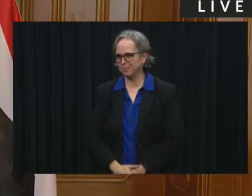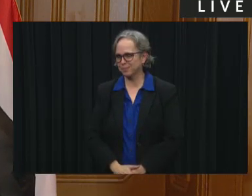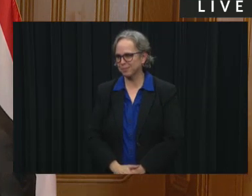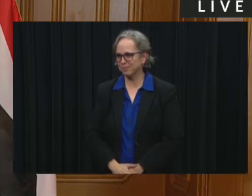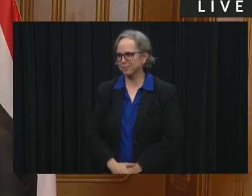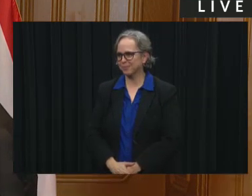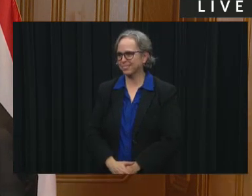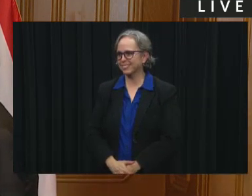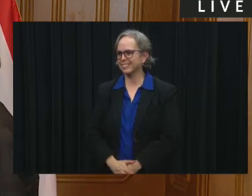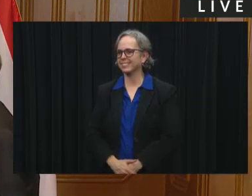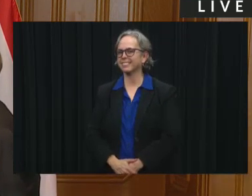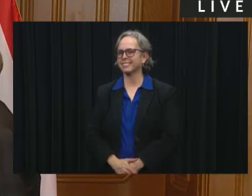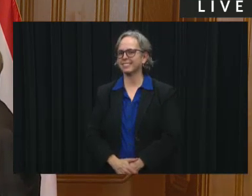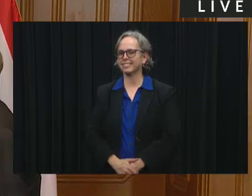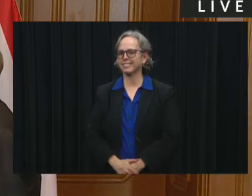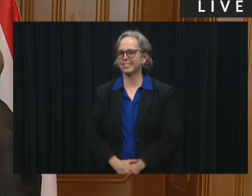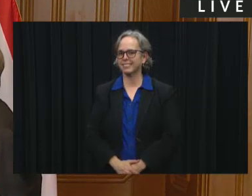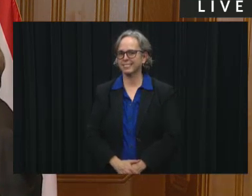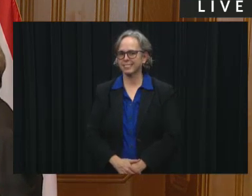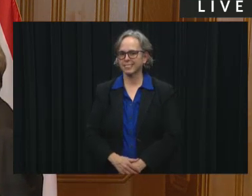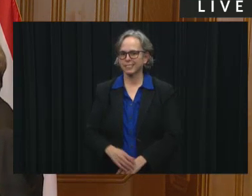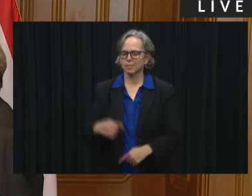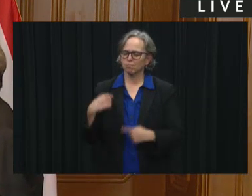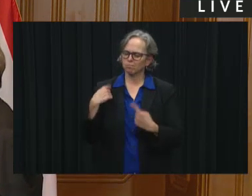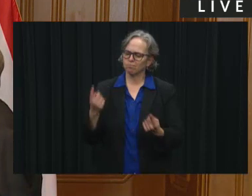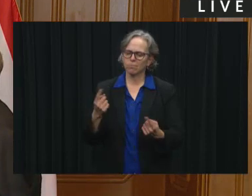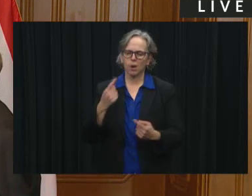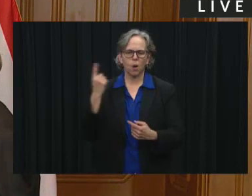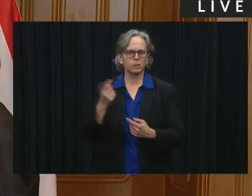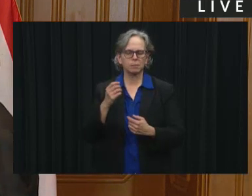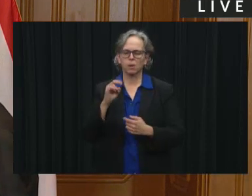We've always been Ohio strong.